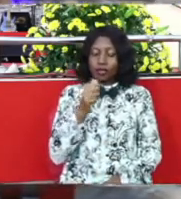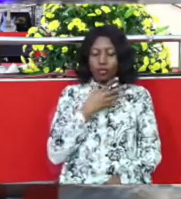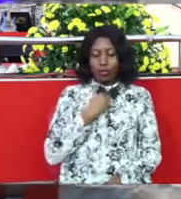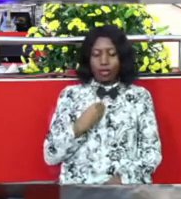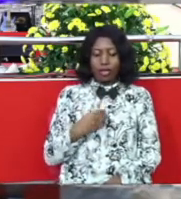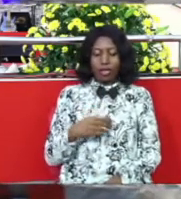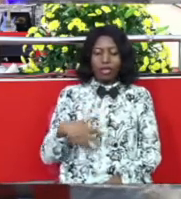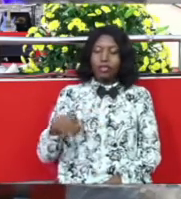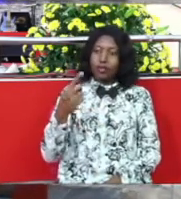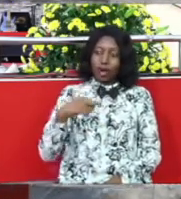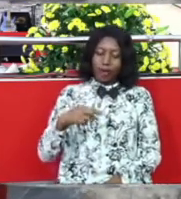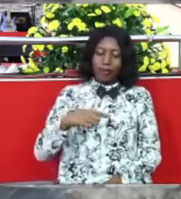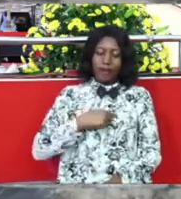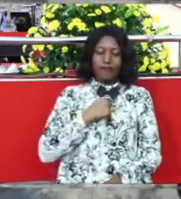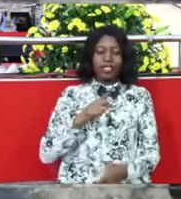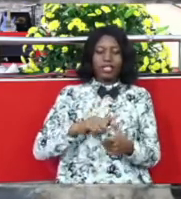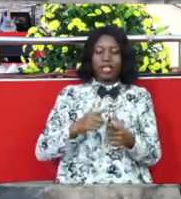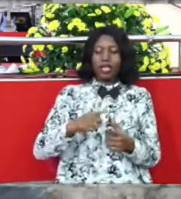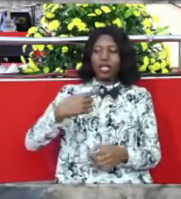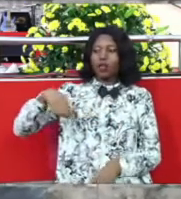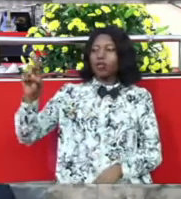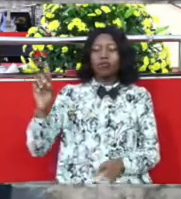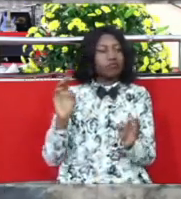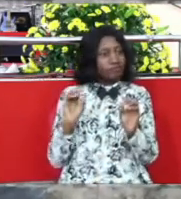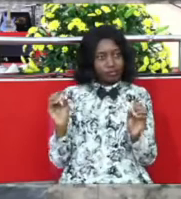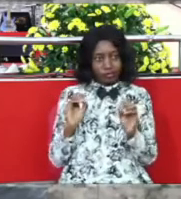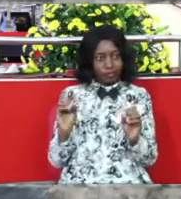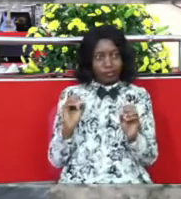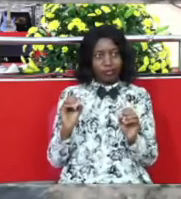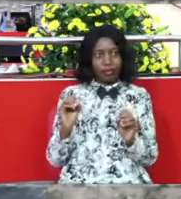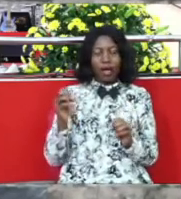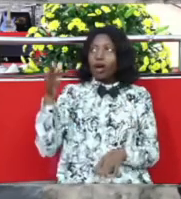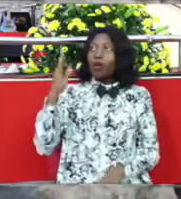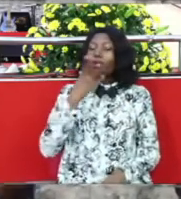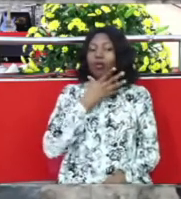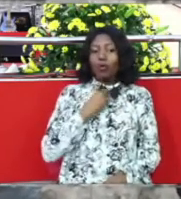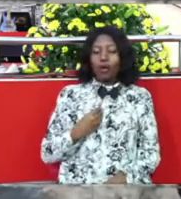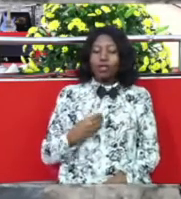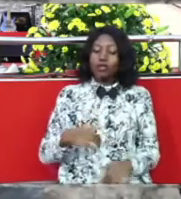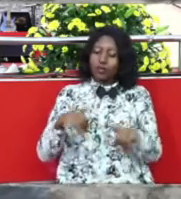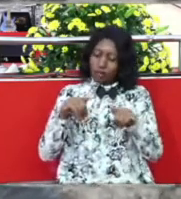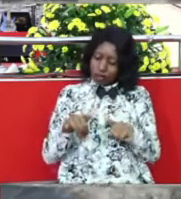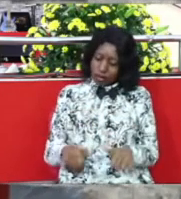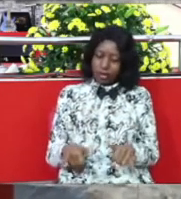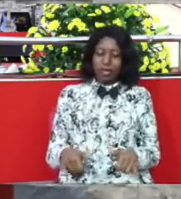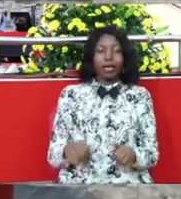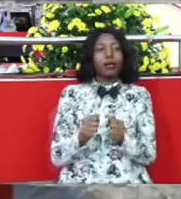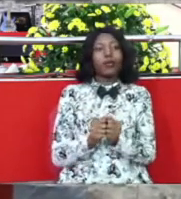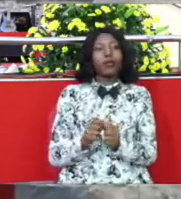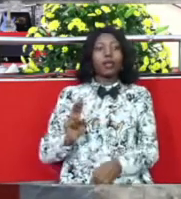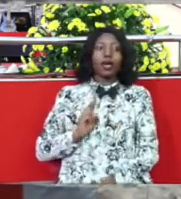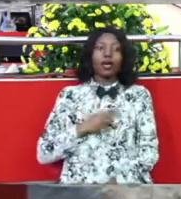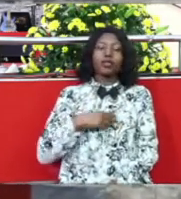tu kututembelea alafu akaweze kutoweka. He wants to be present among us. Kuwepo pamoja